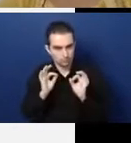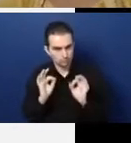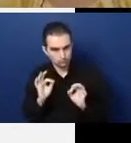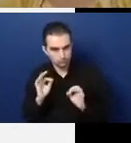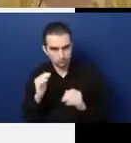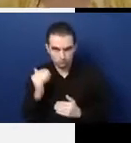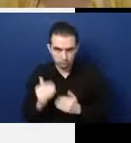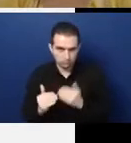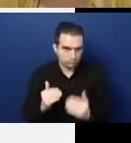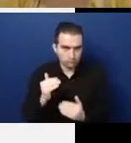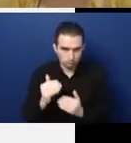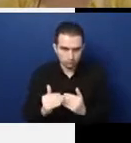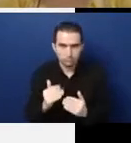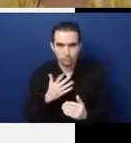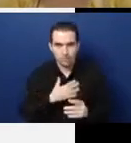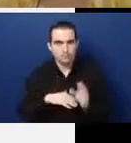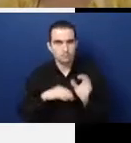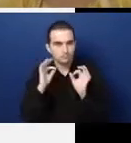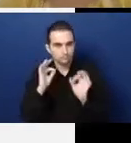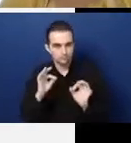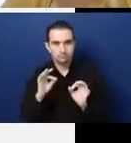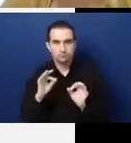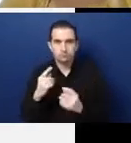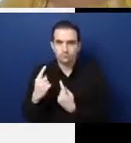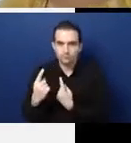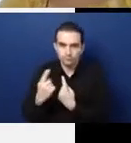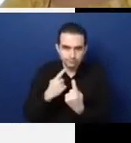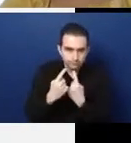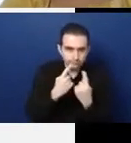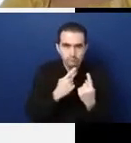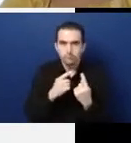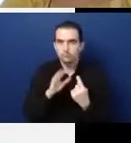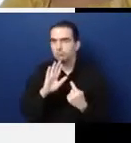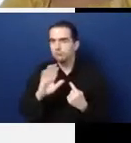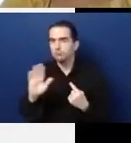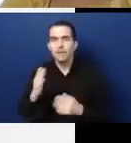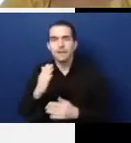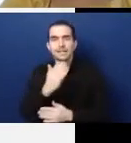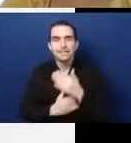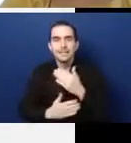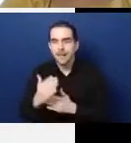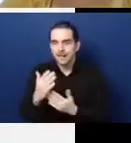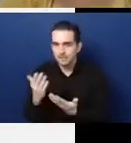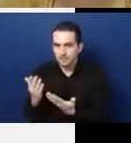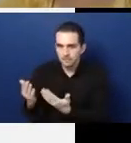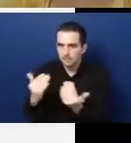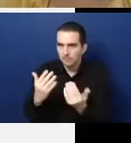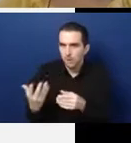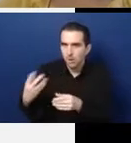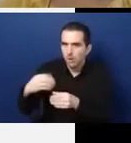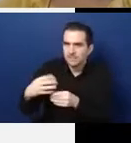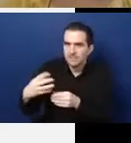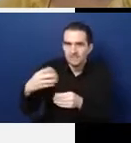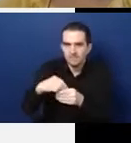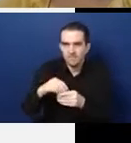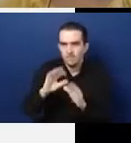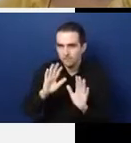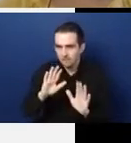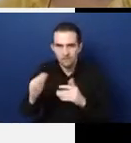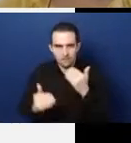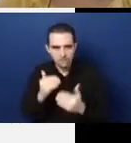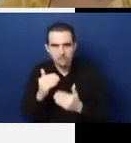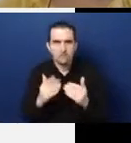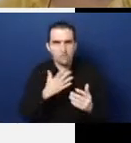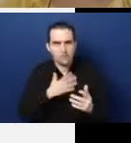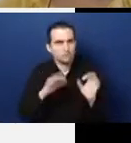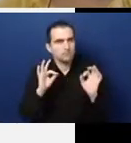disability inclusion within our safeguarding, we look. First of all, we have a policy. Of course, like every other organization, we have a